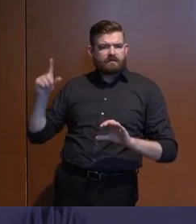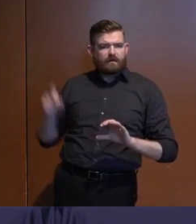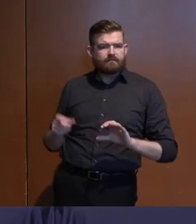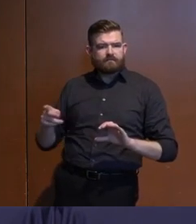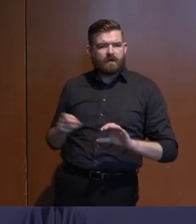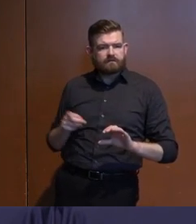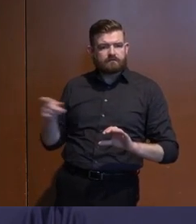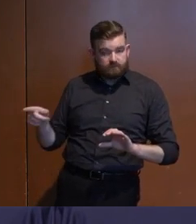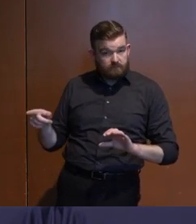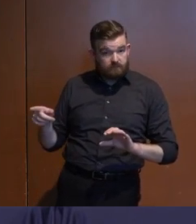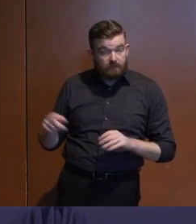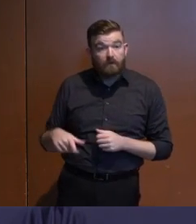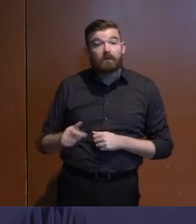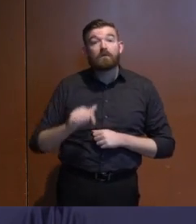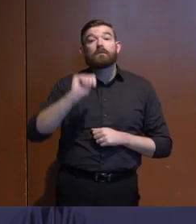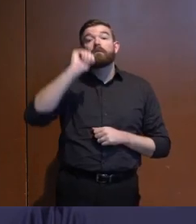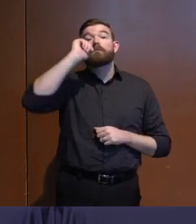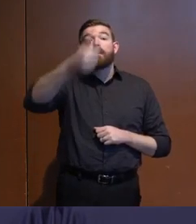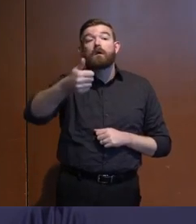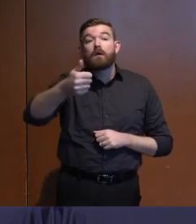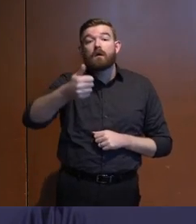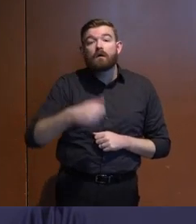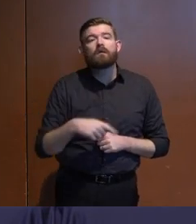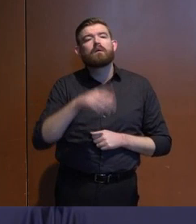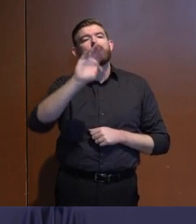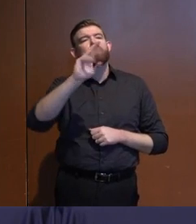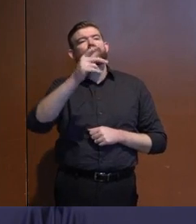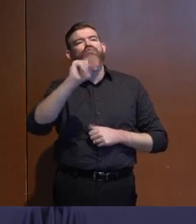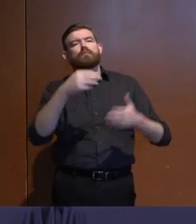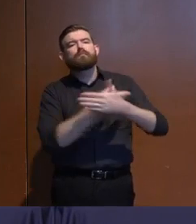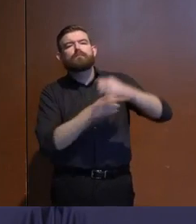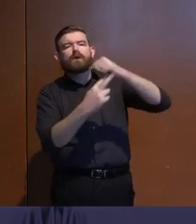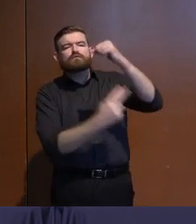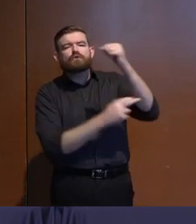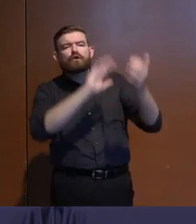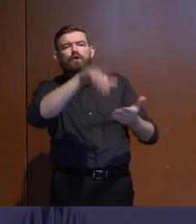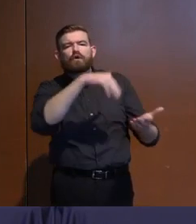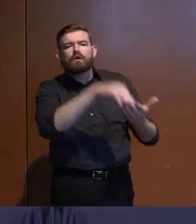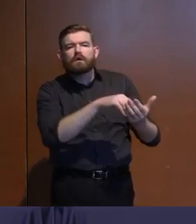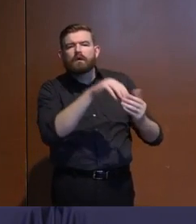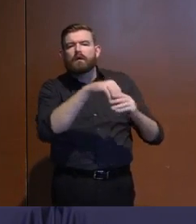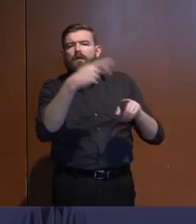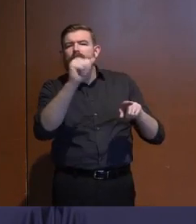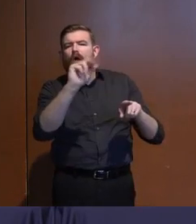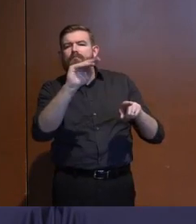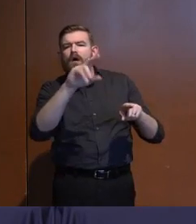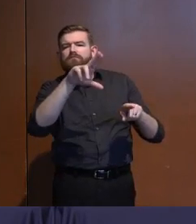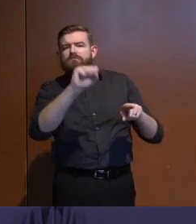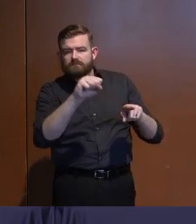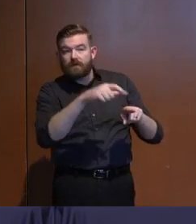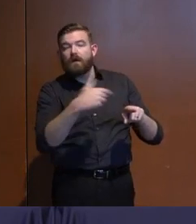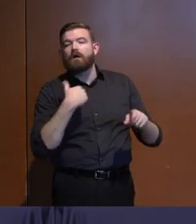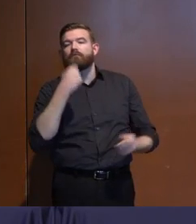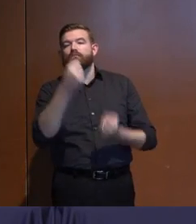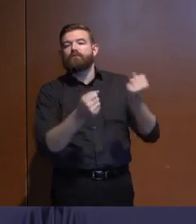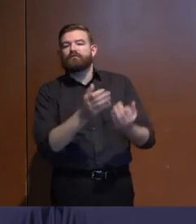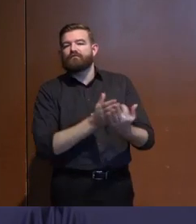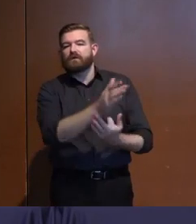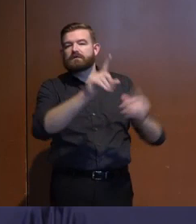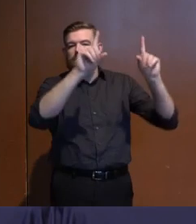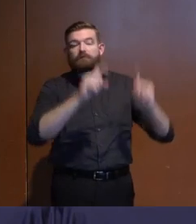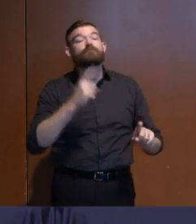Center in Paramus will provide drive-through testing for symptomatic healthcare workers and first responders who